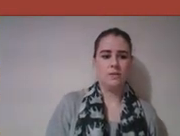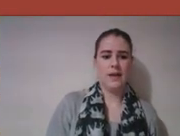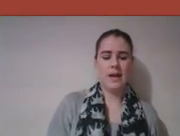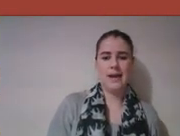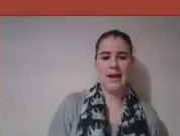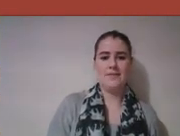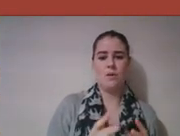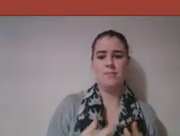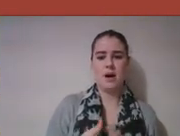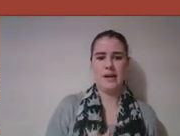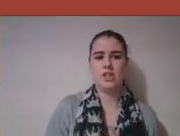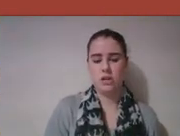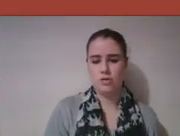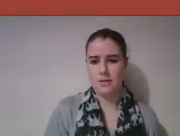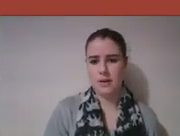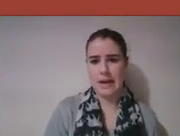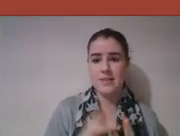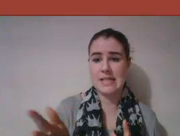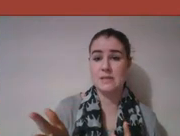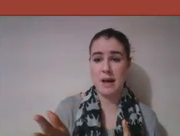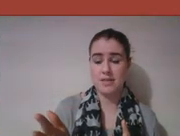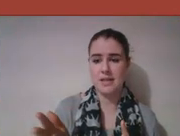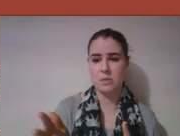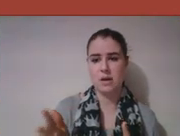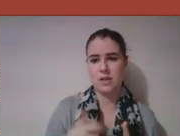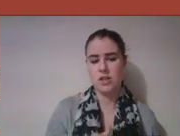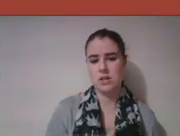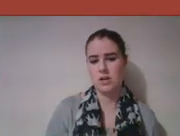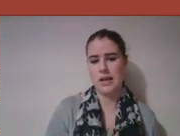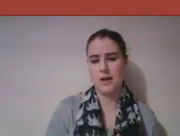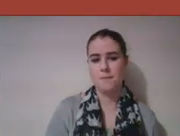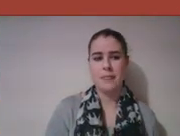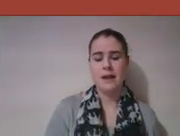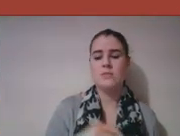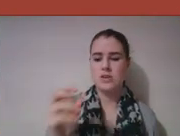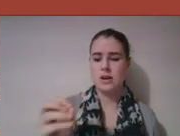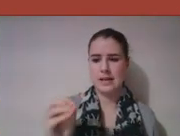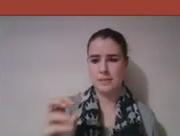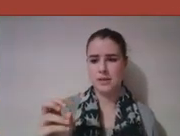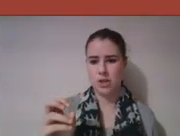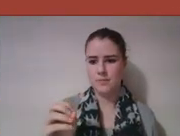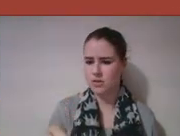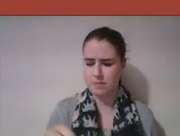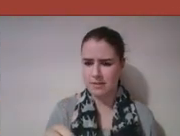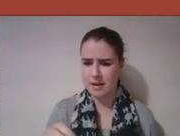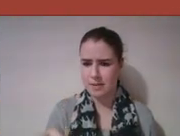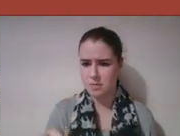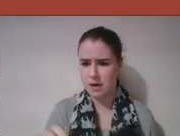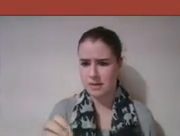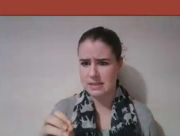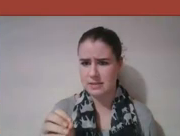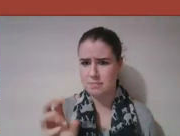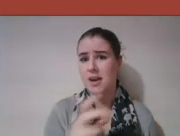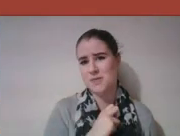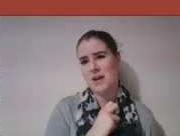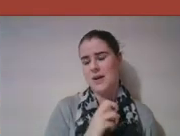Now, here we have our Mayan children. Okay, I think this is Bethany's work that she's done on here. And it was a nice clear picture. No, it's not Bethany, I beg your